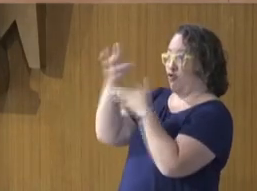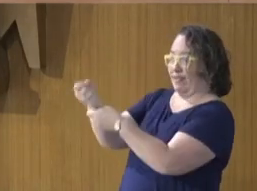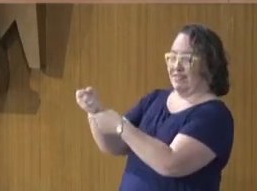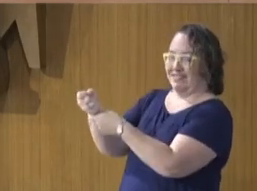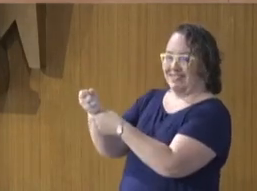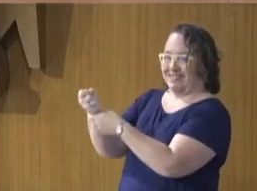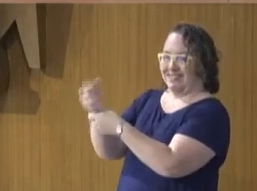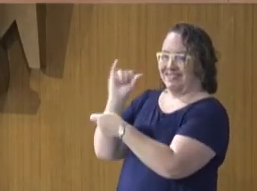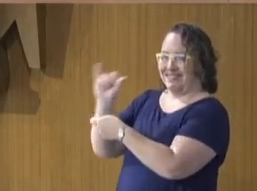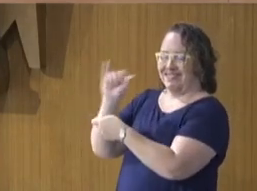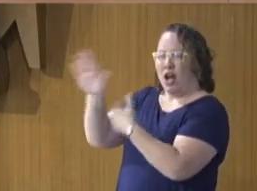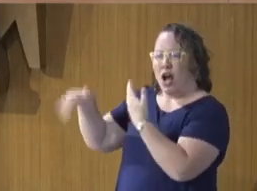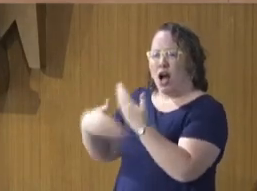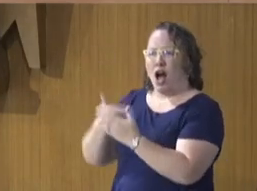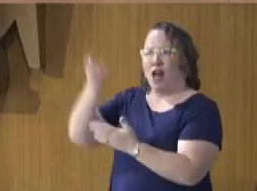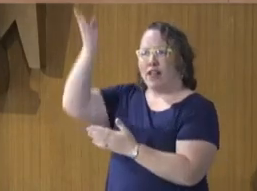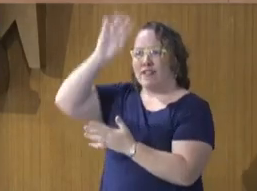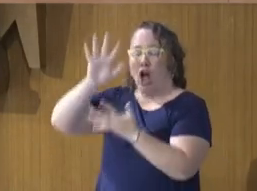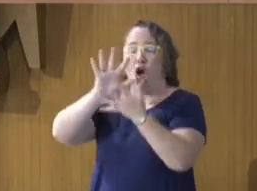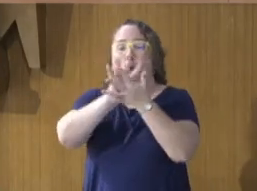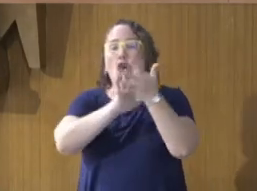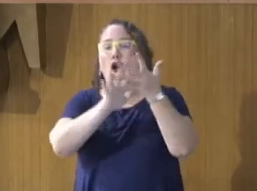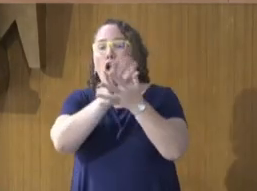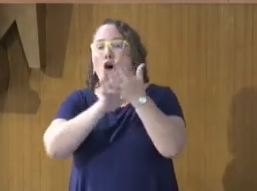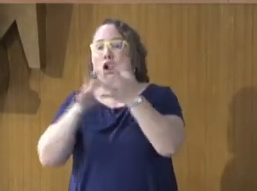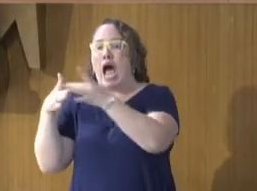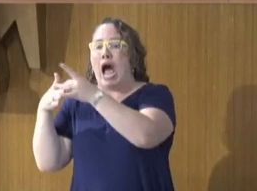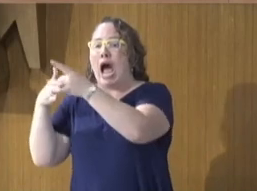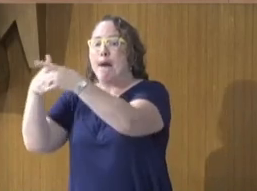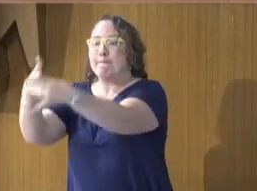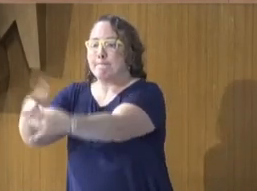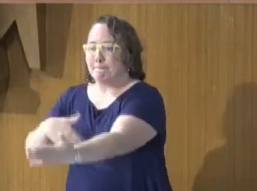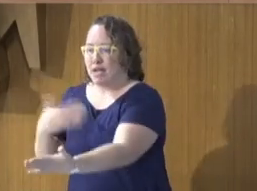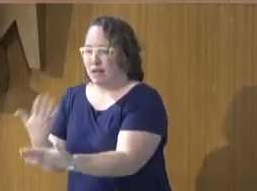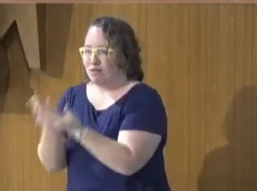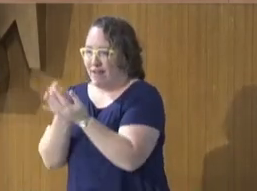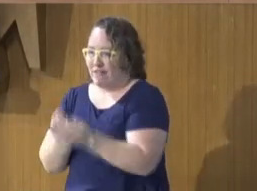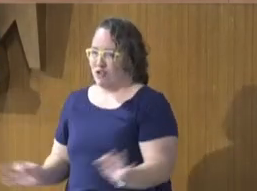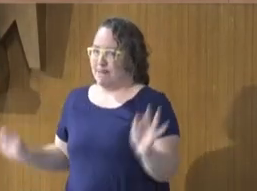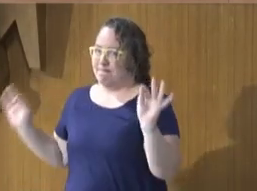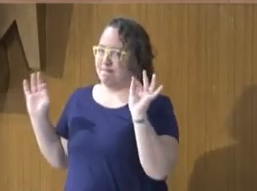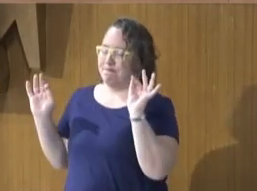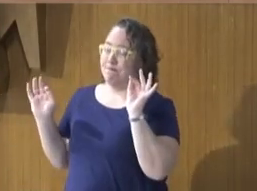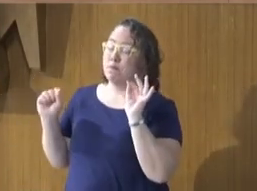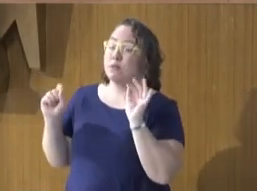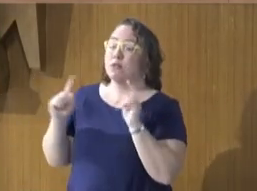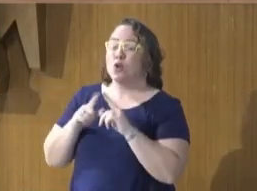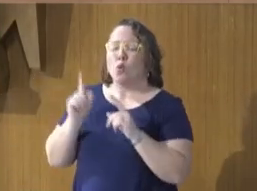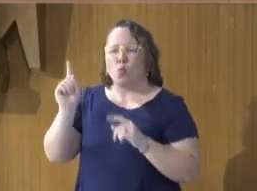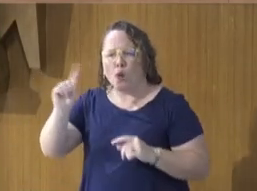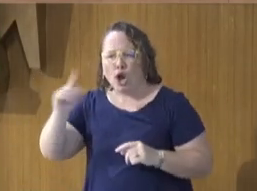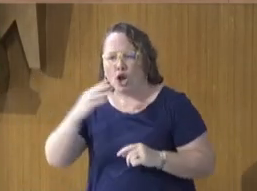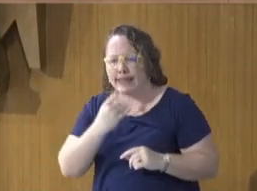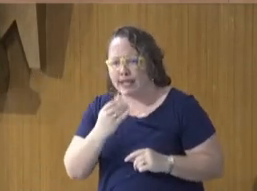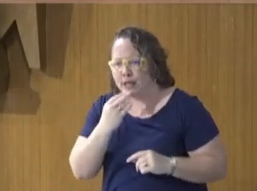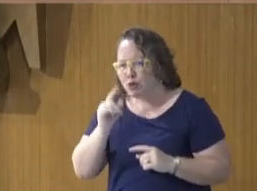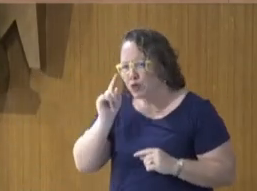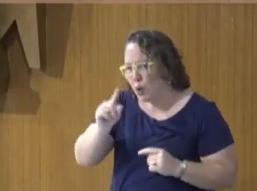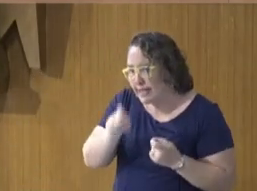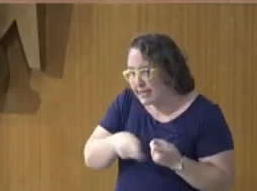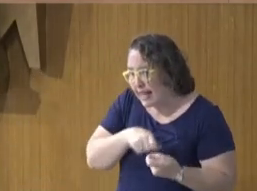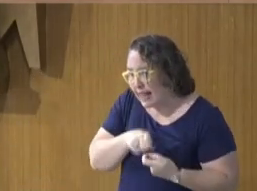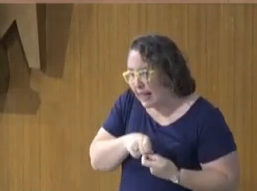and sometimes her vagueness, to lead us to freedom. Where are the Hebrews going exactly?